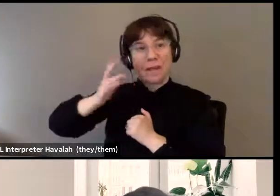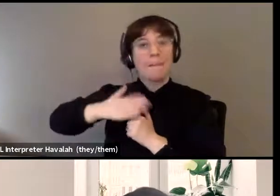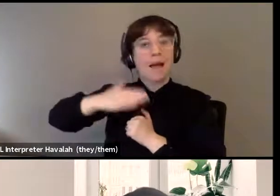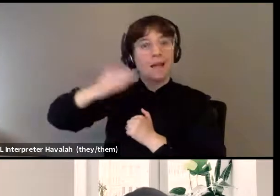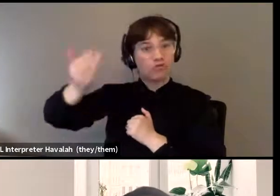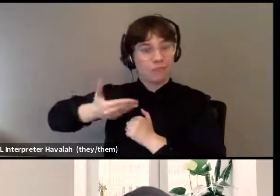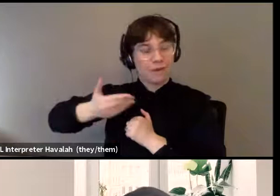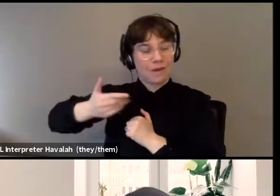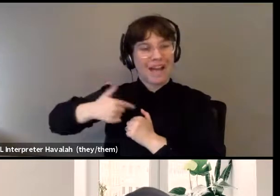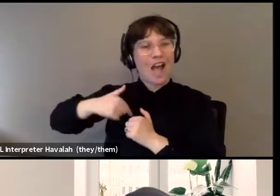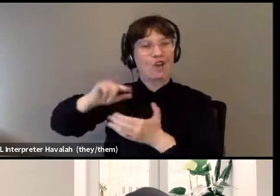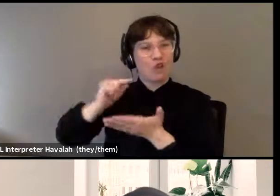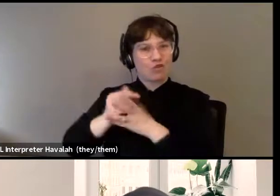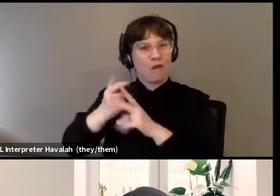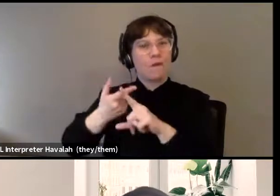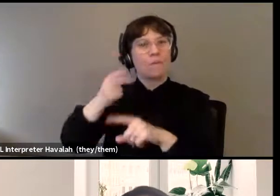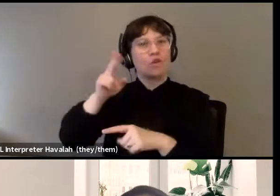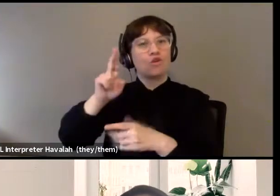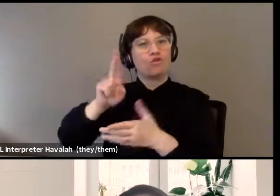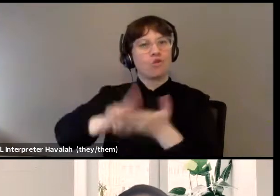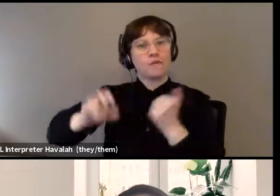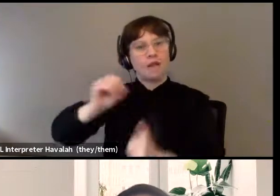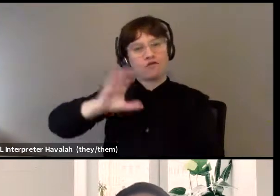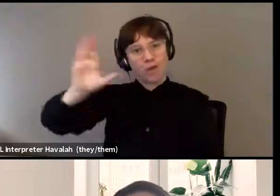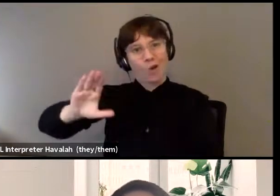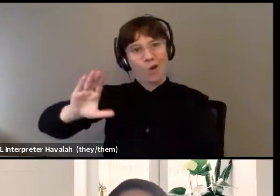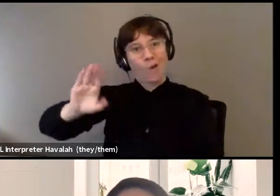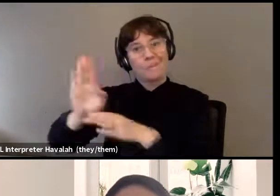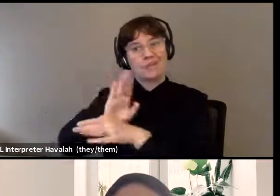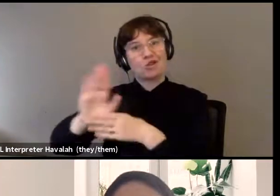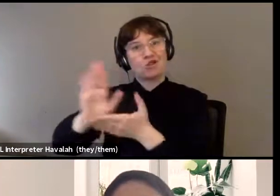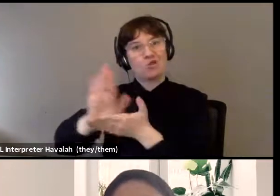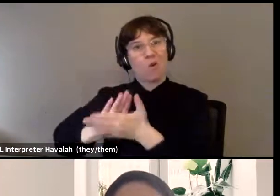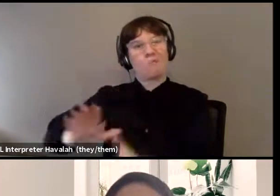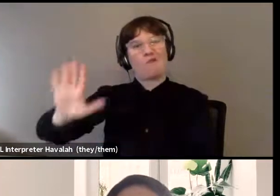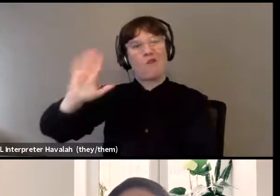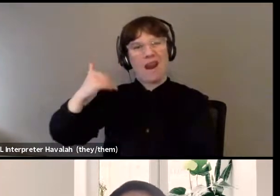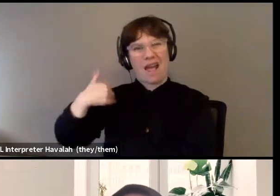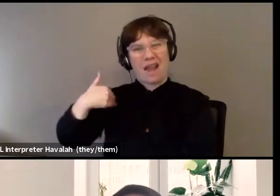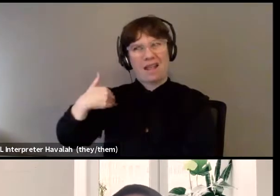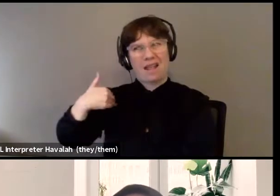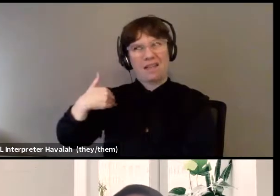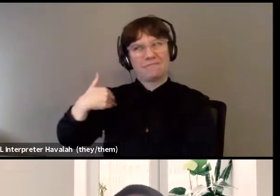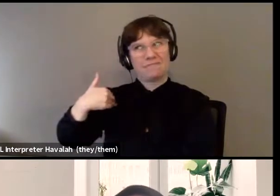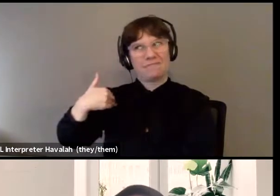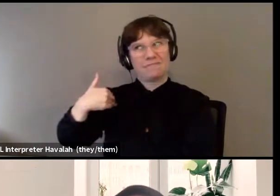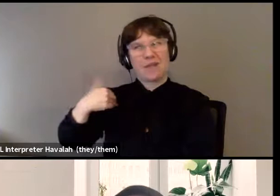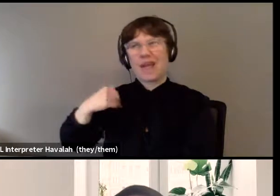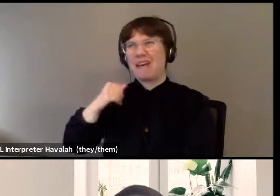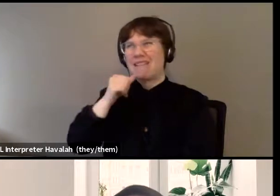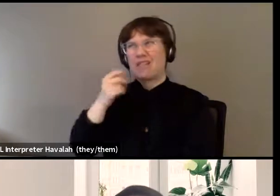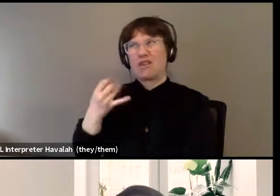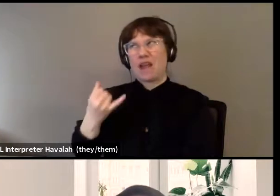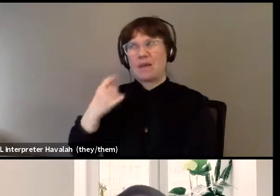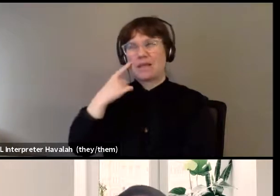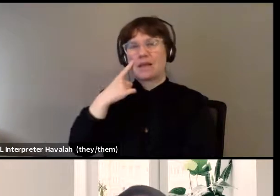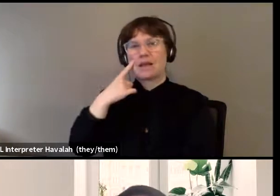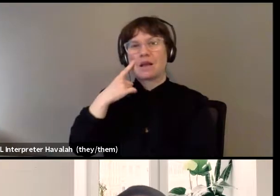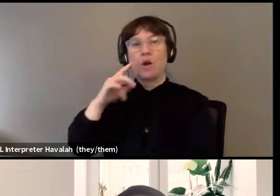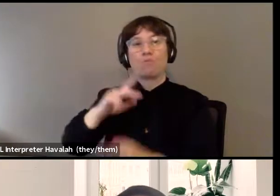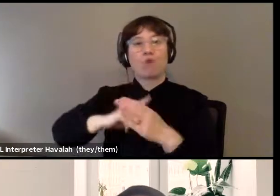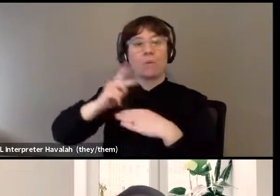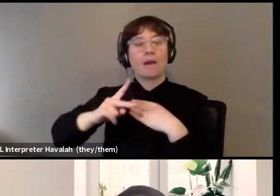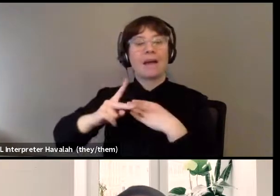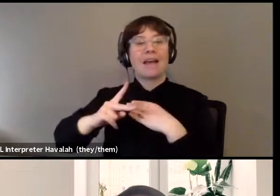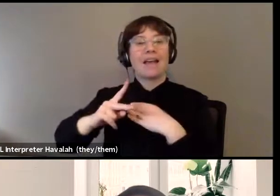I'm an alum, and the business school has I don't think they've done it since, had this program called the Adventure